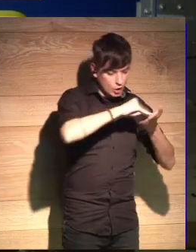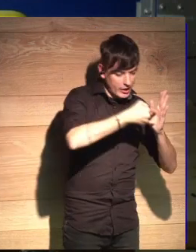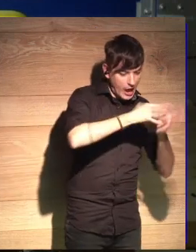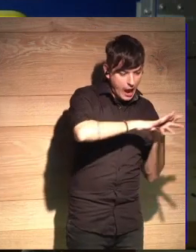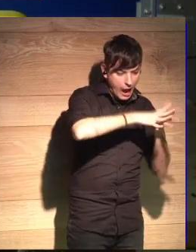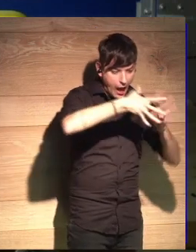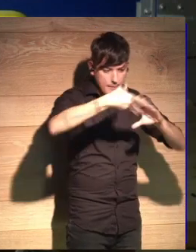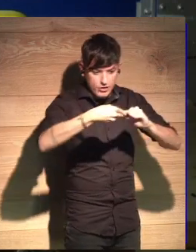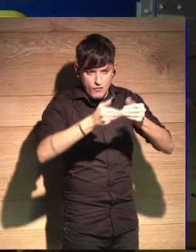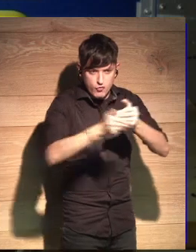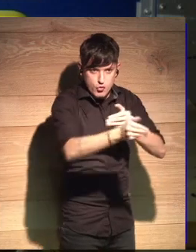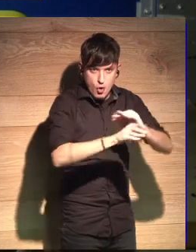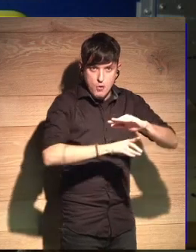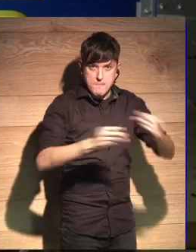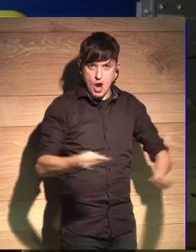techno-human